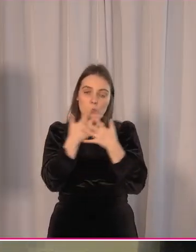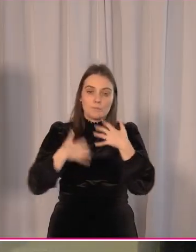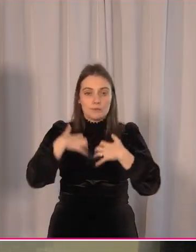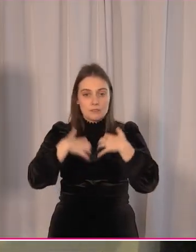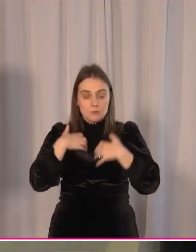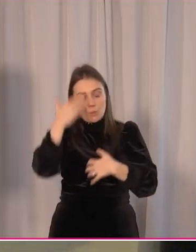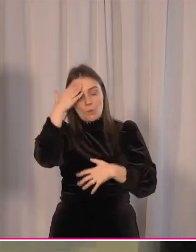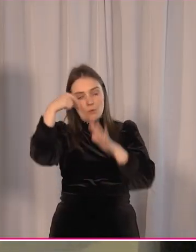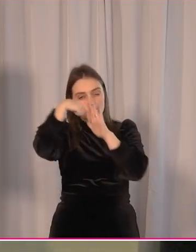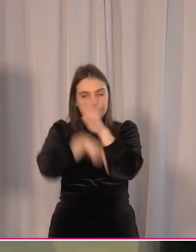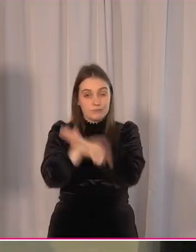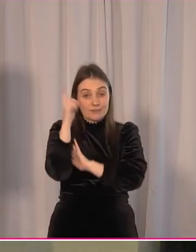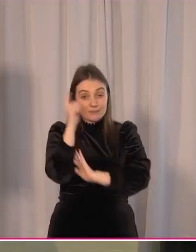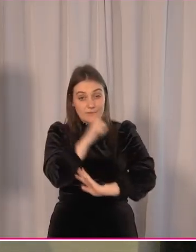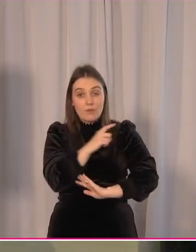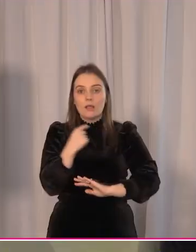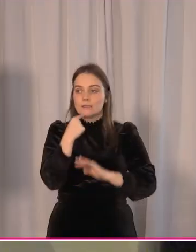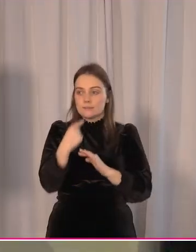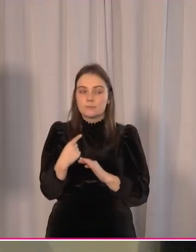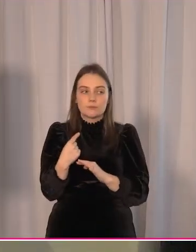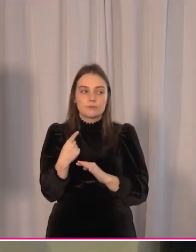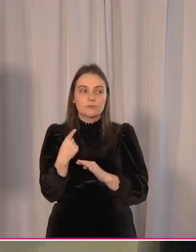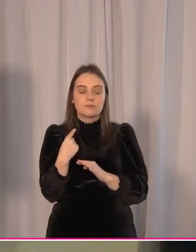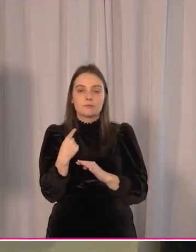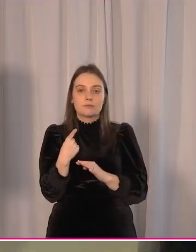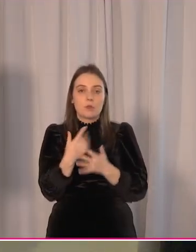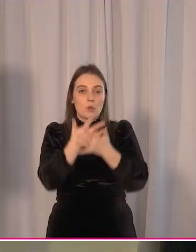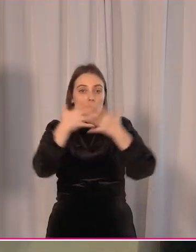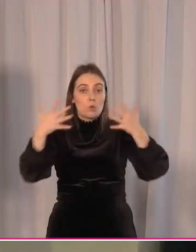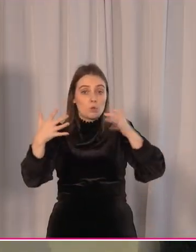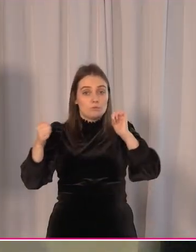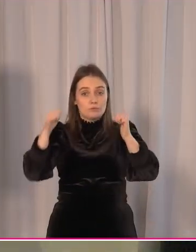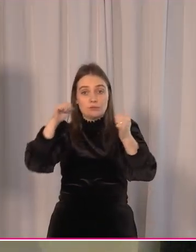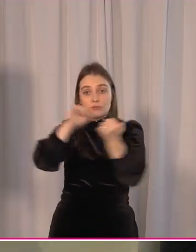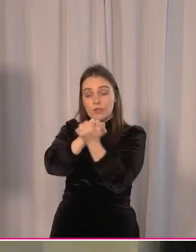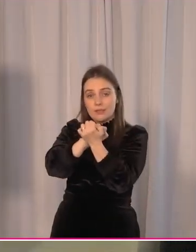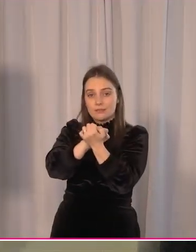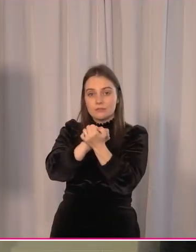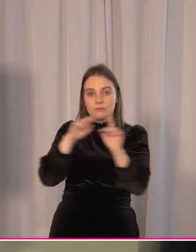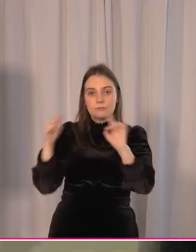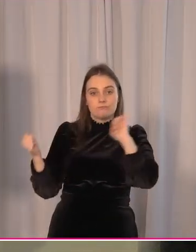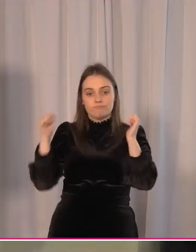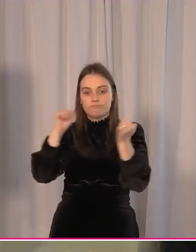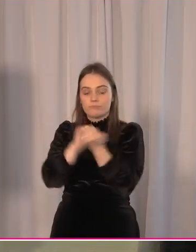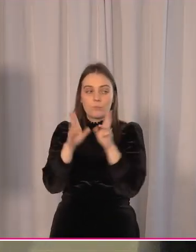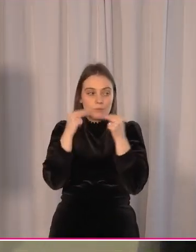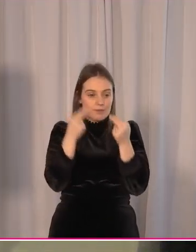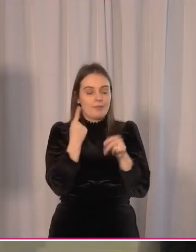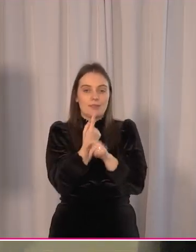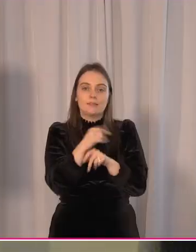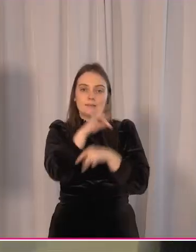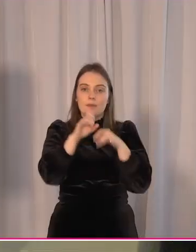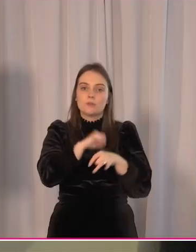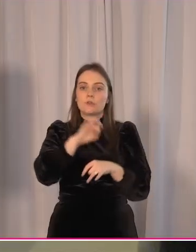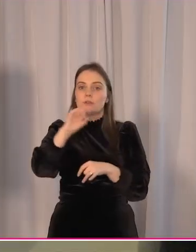interesting, we know it's complex, but we have there's a huge paradigm shift I think that needs to happen to ensure that people's